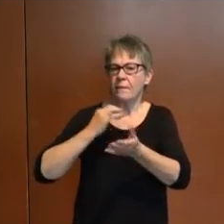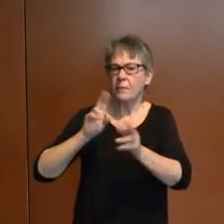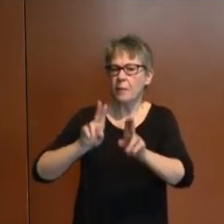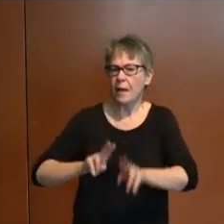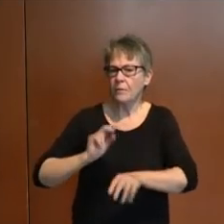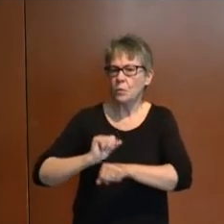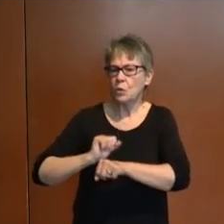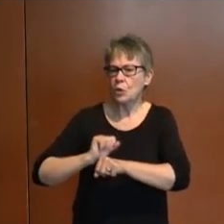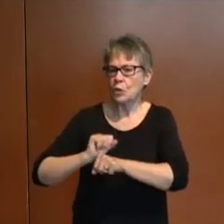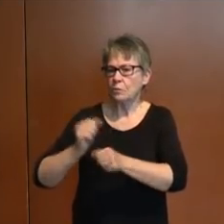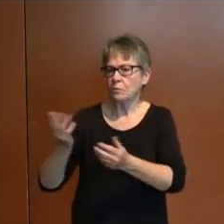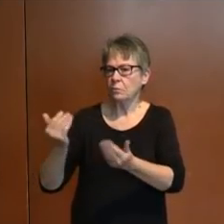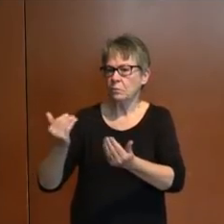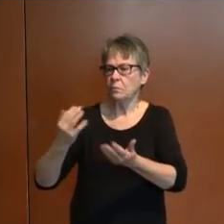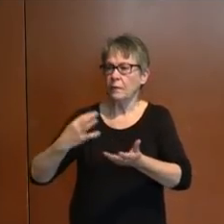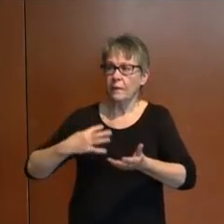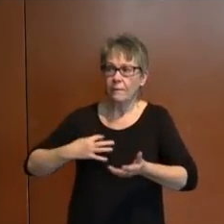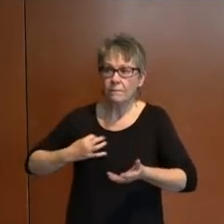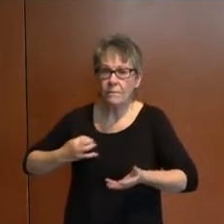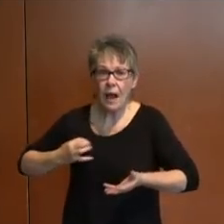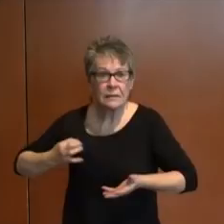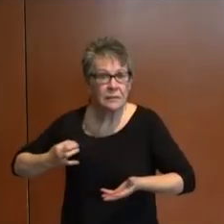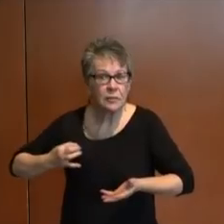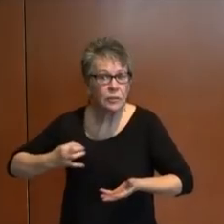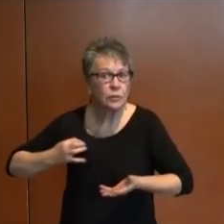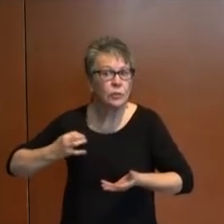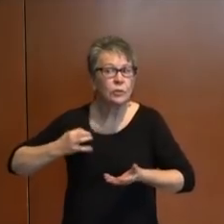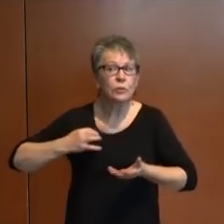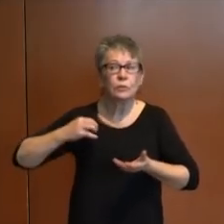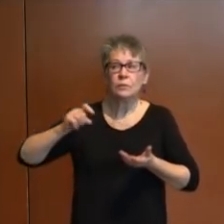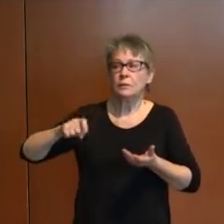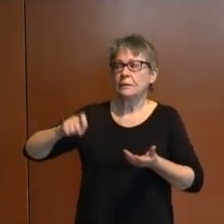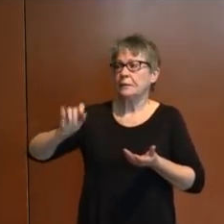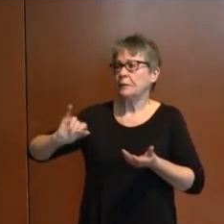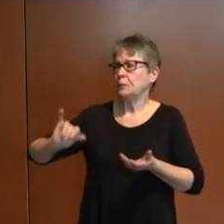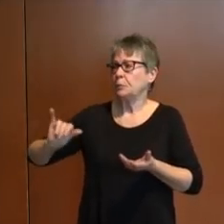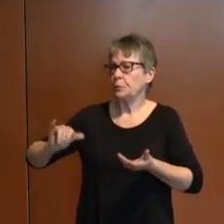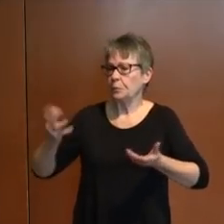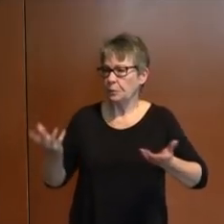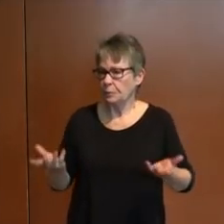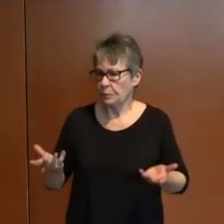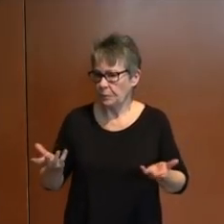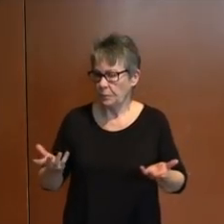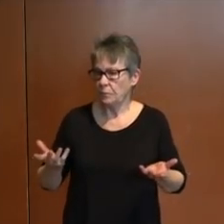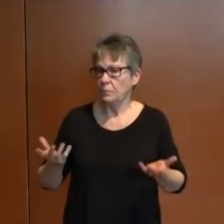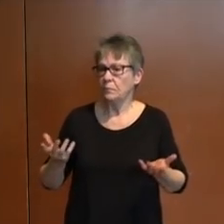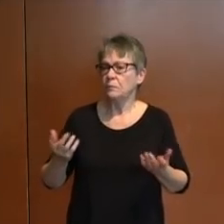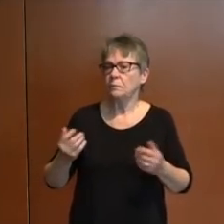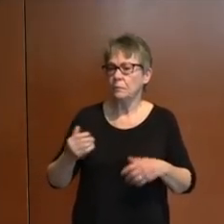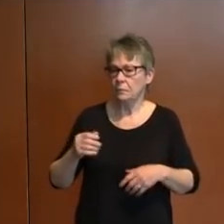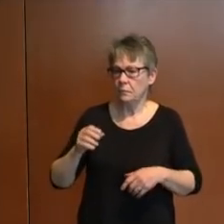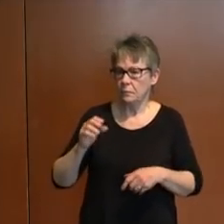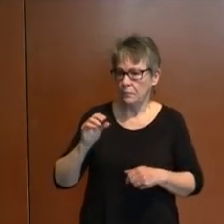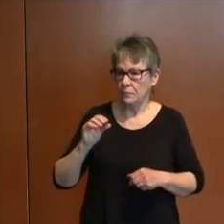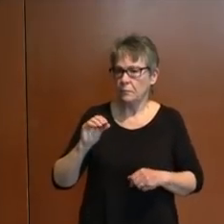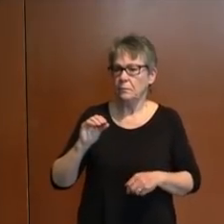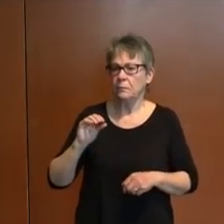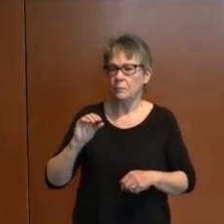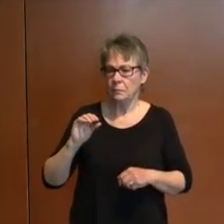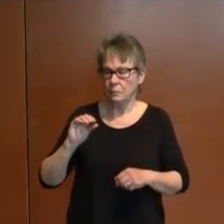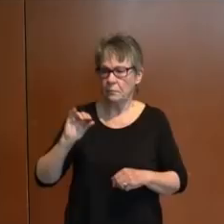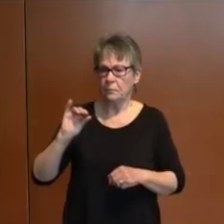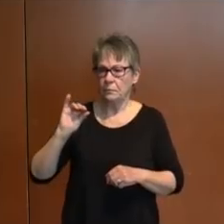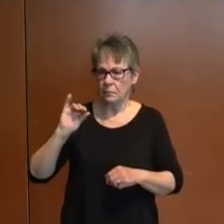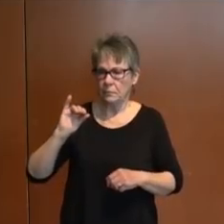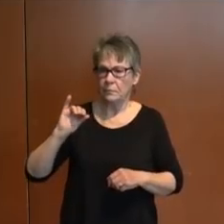the volunteers that we are looking for, and that will be all centralized along with PPE at the